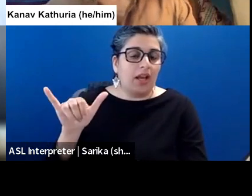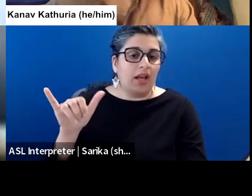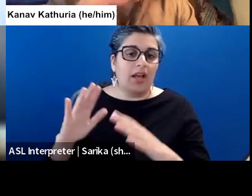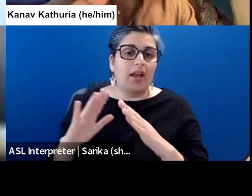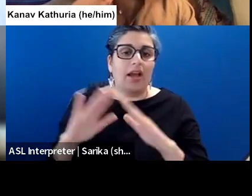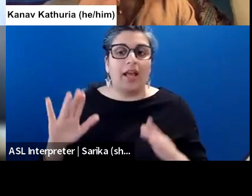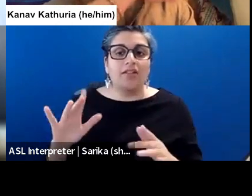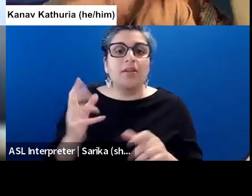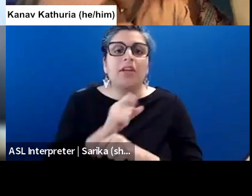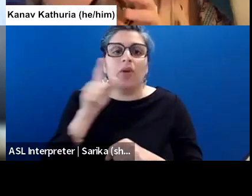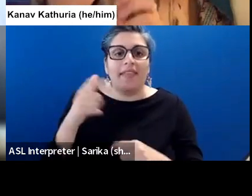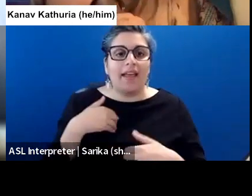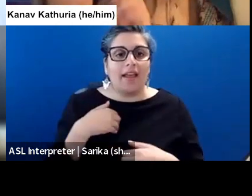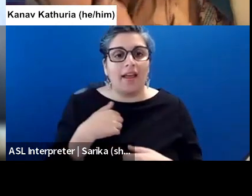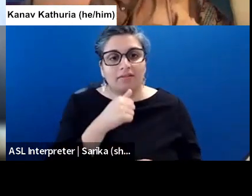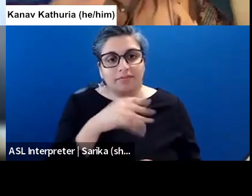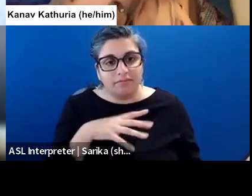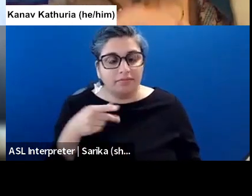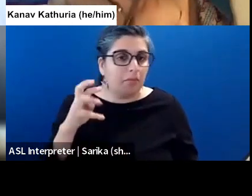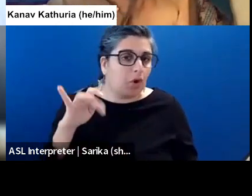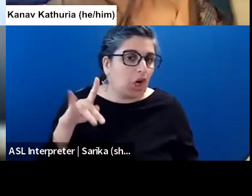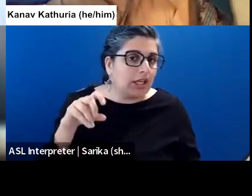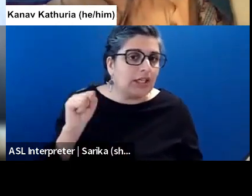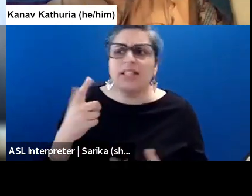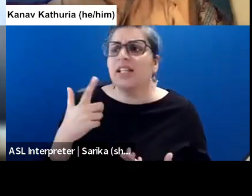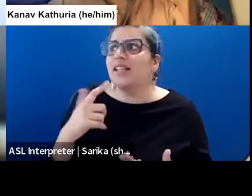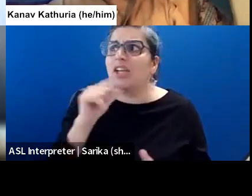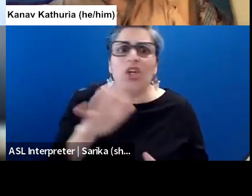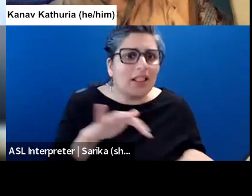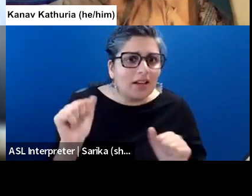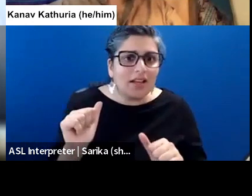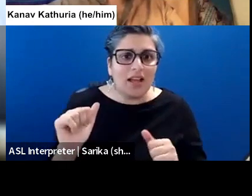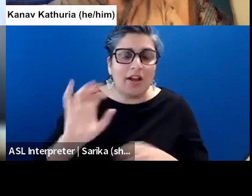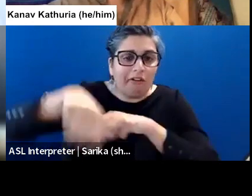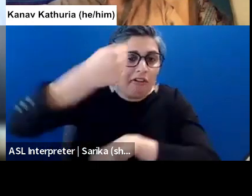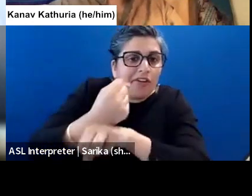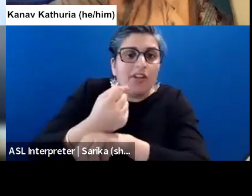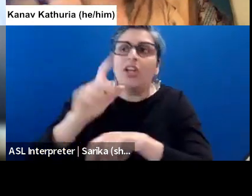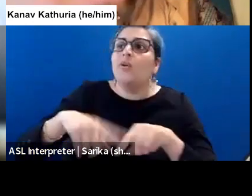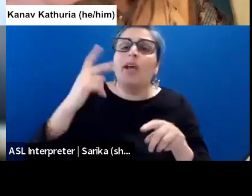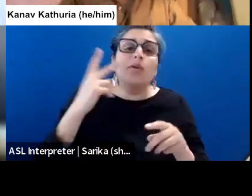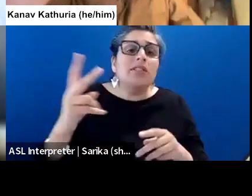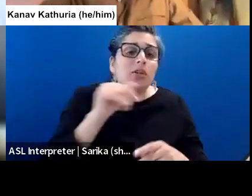couldn't go out. The women could not go out. They were locking them in and saying, you can't go see your children. You can't go